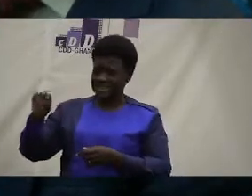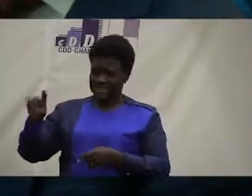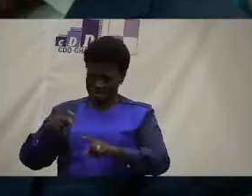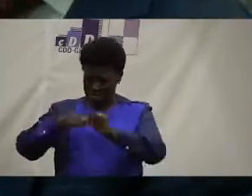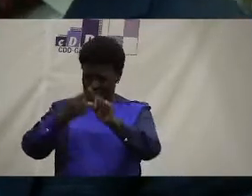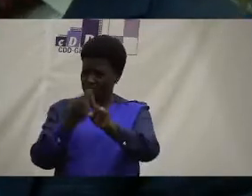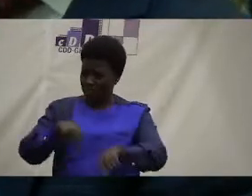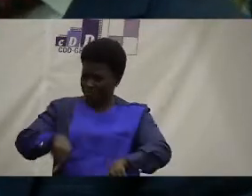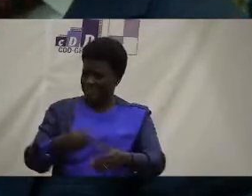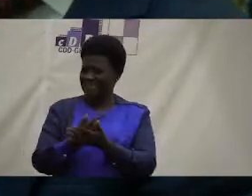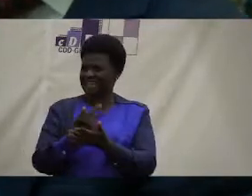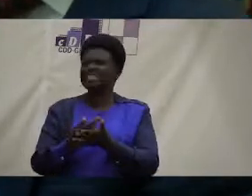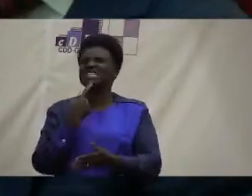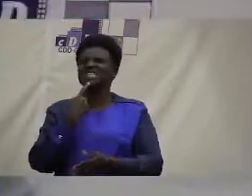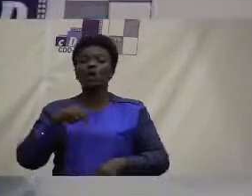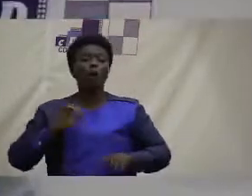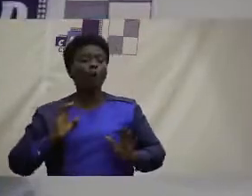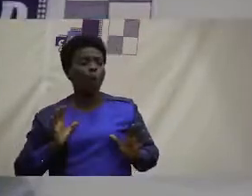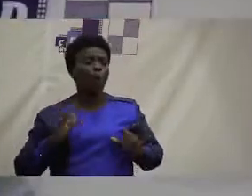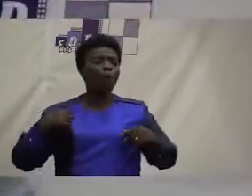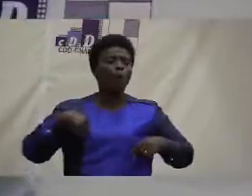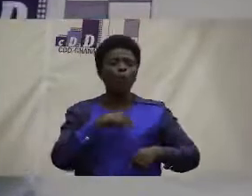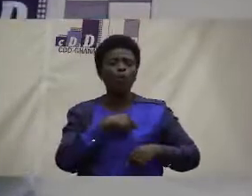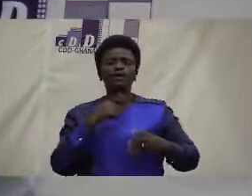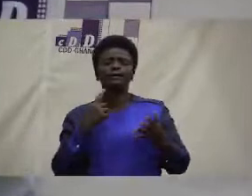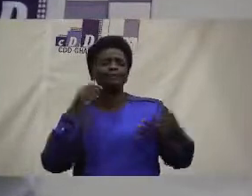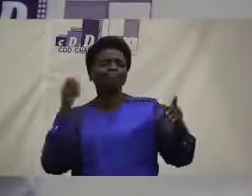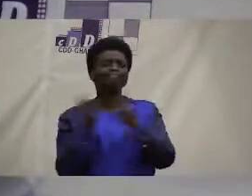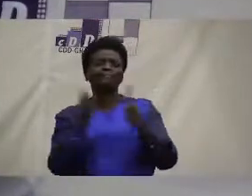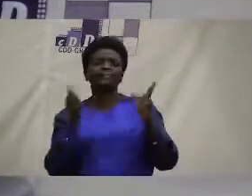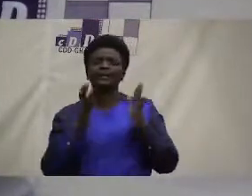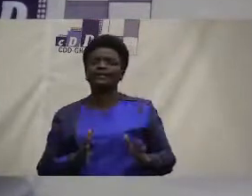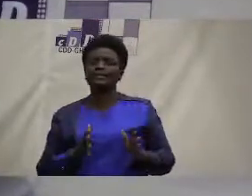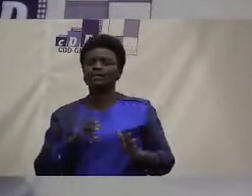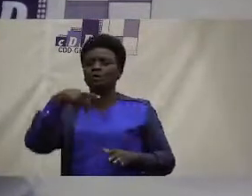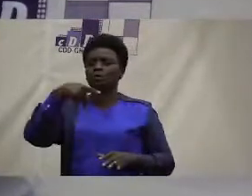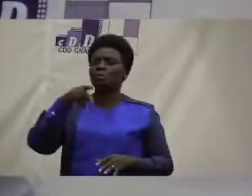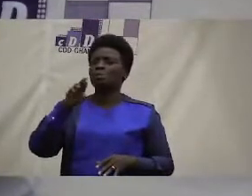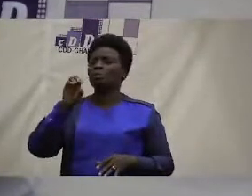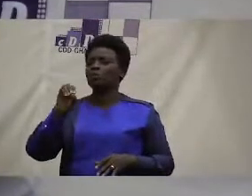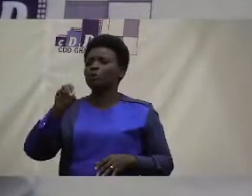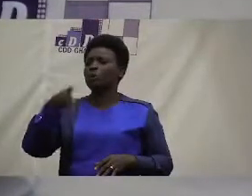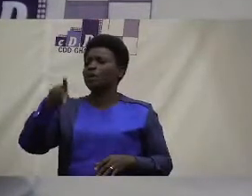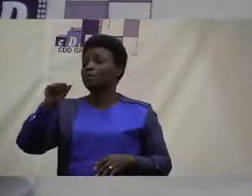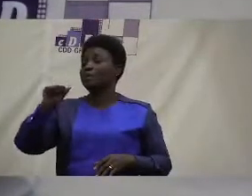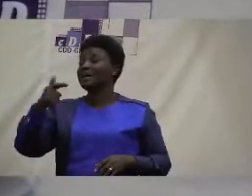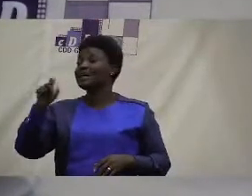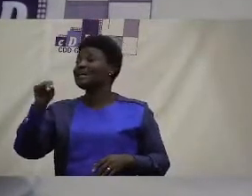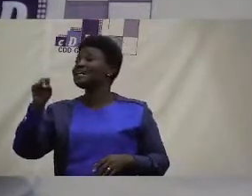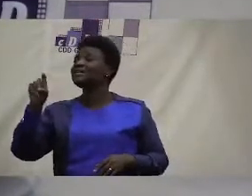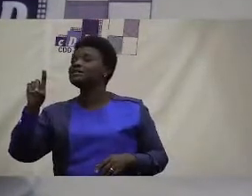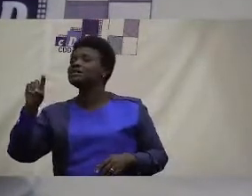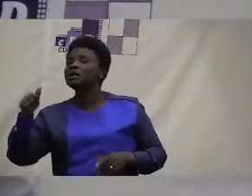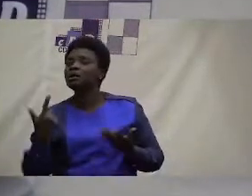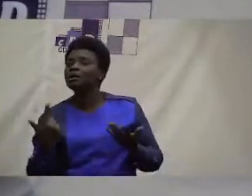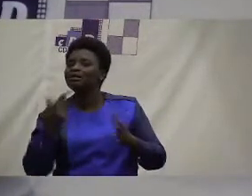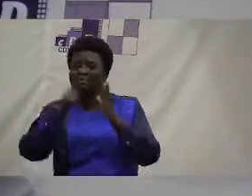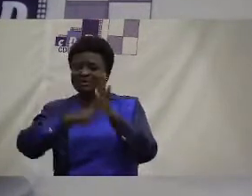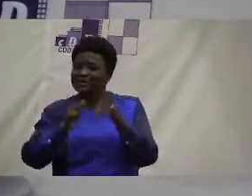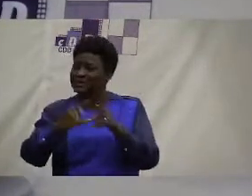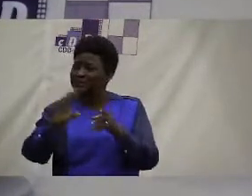they started calling themselves propaganda secretary. And they are paid less than $50. Because it's a job for